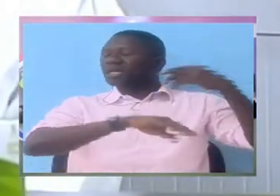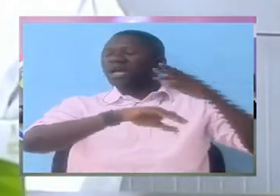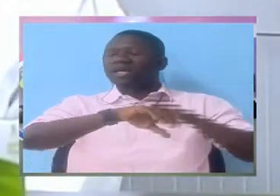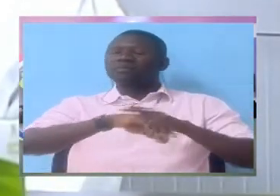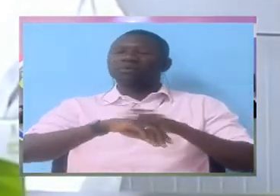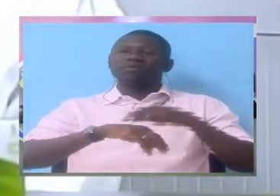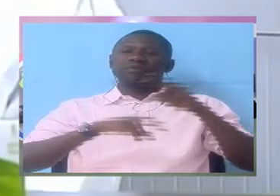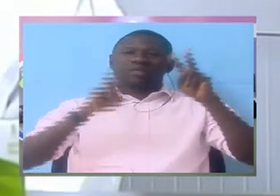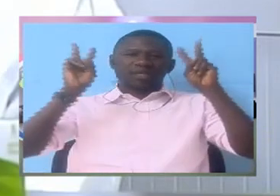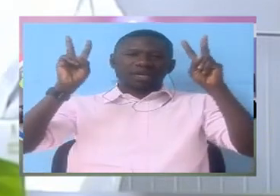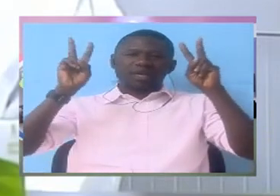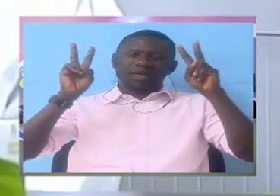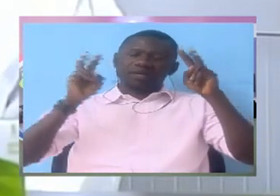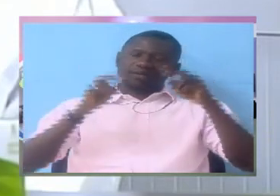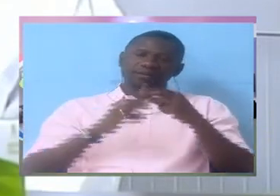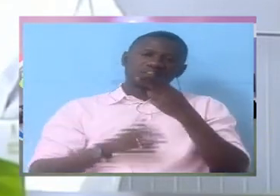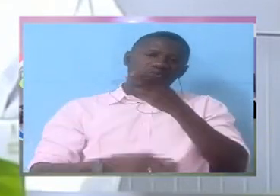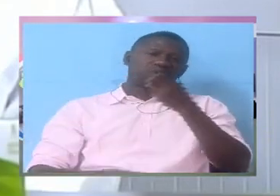Drammeh. You